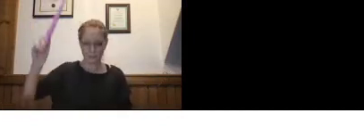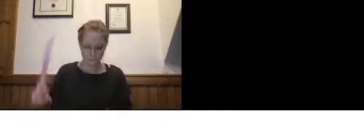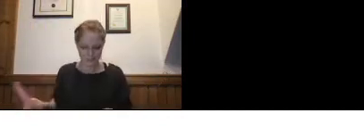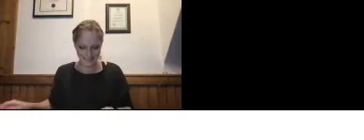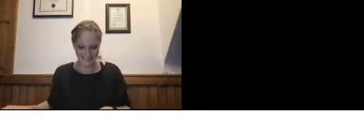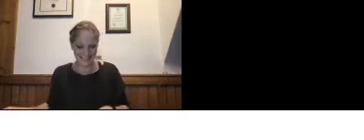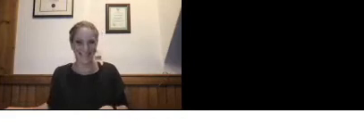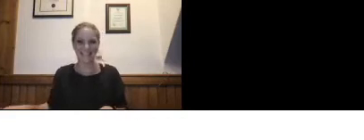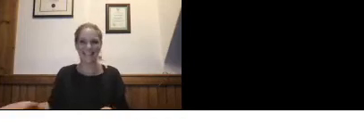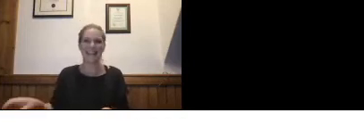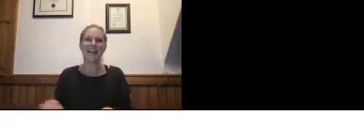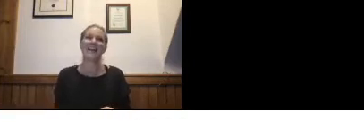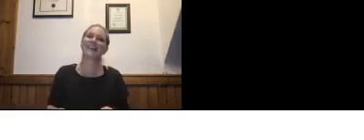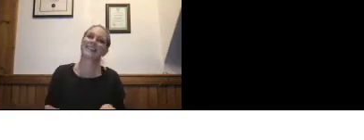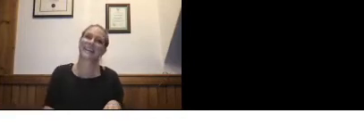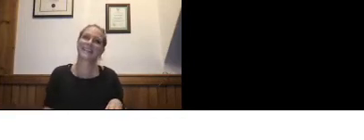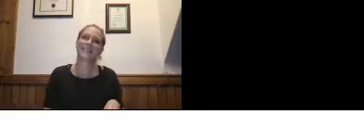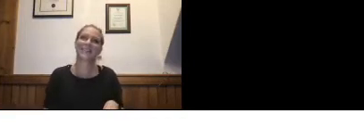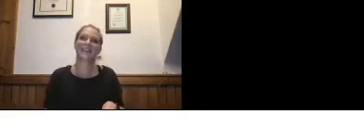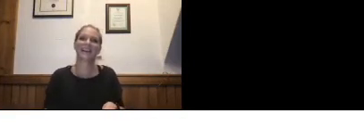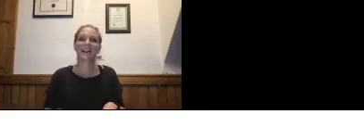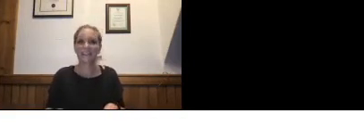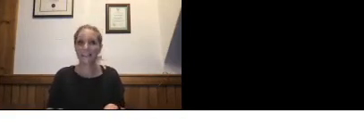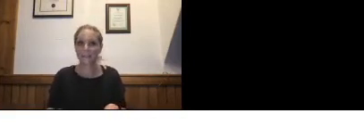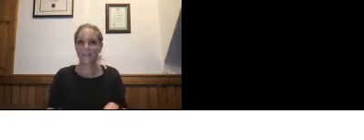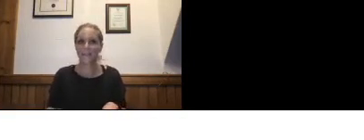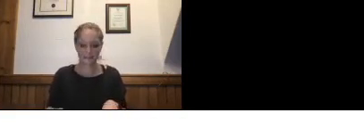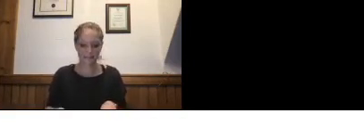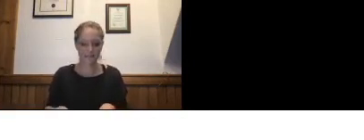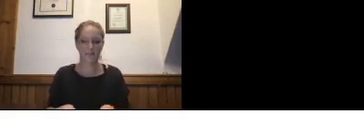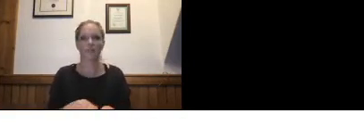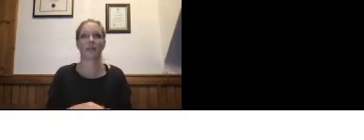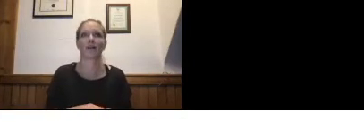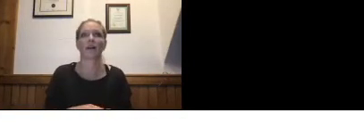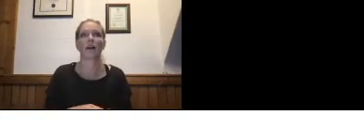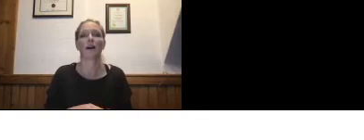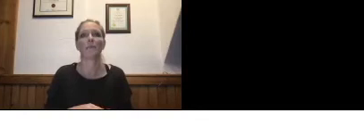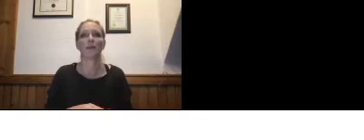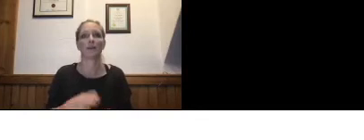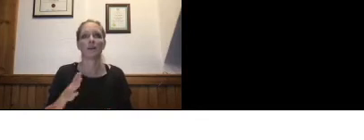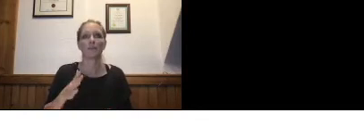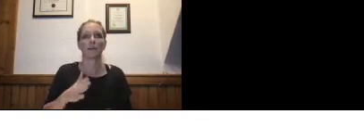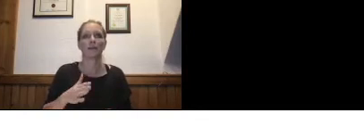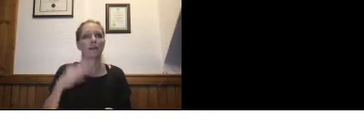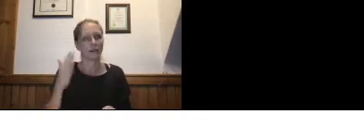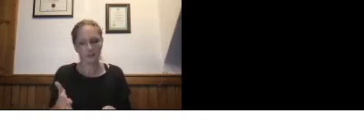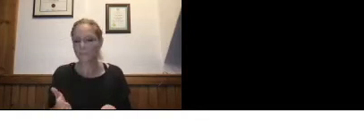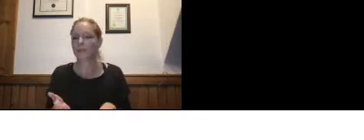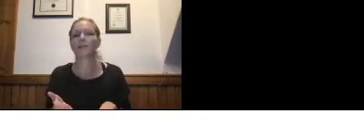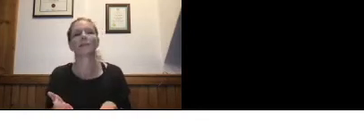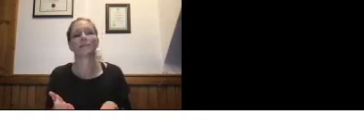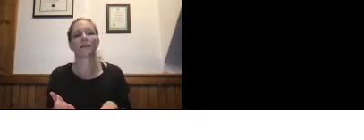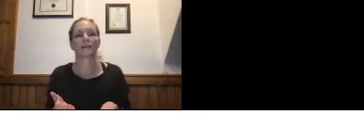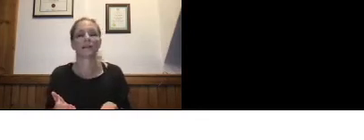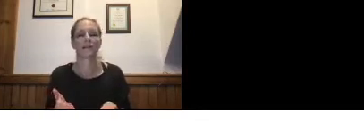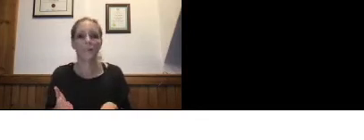Thank you. In the case of the unexpanded Huntington gene, then you're going to make an